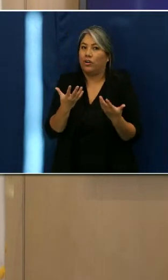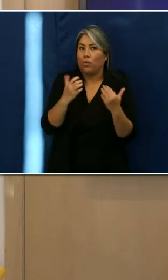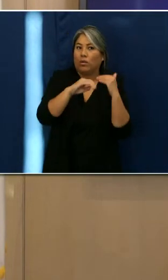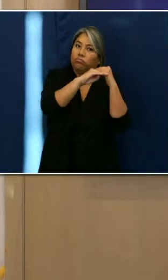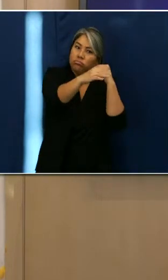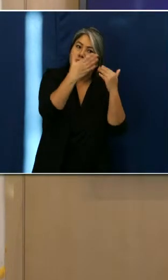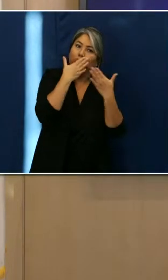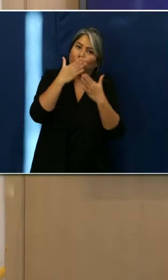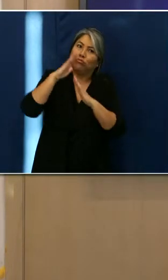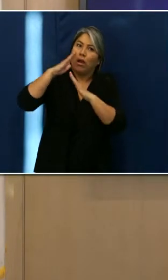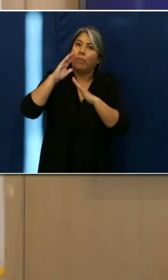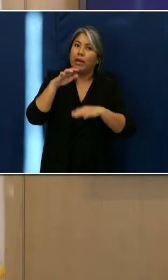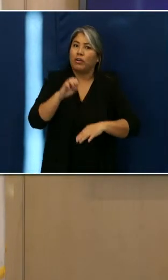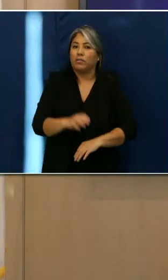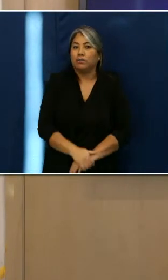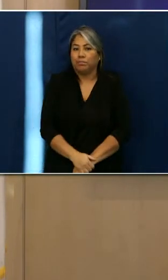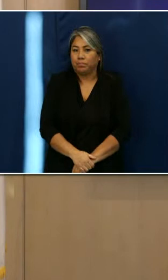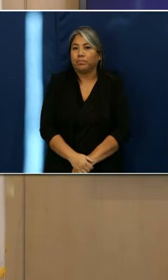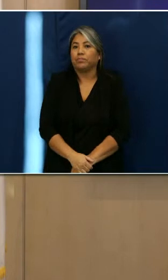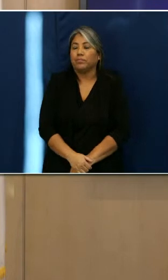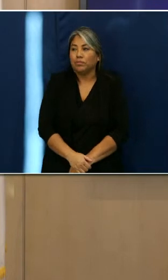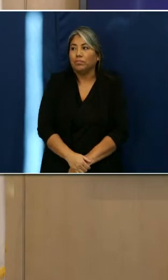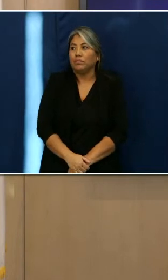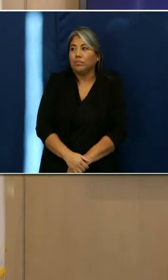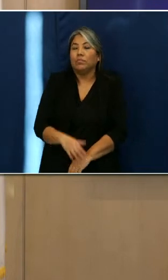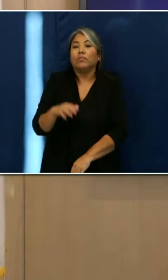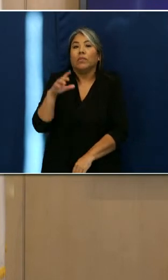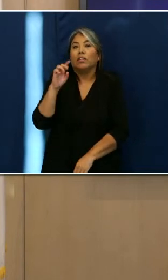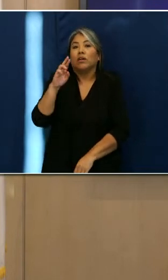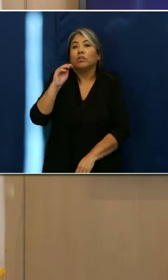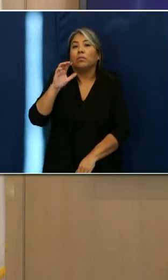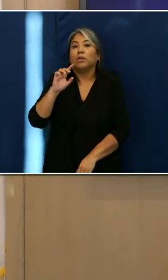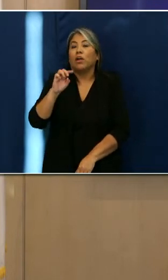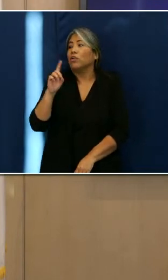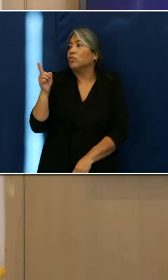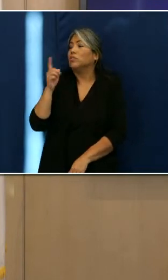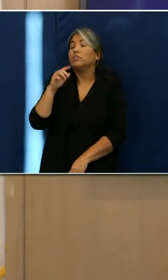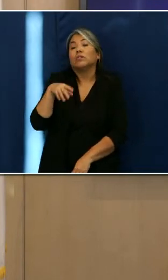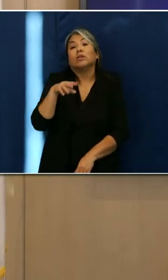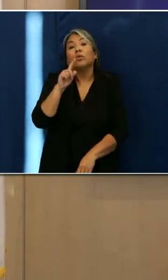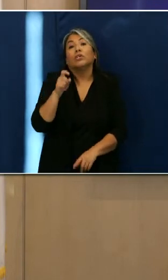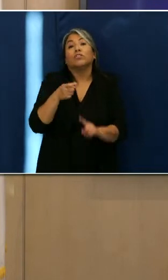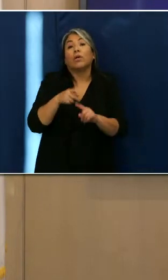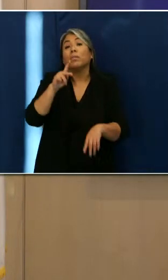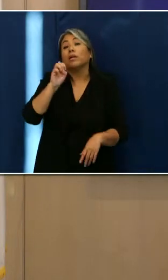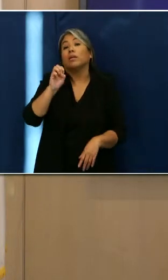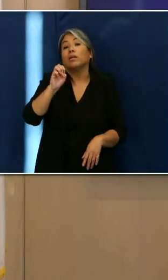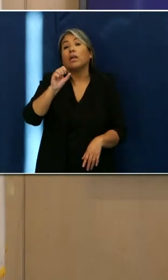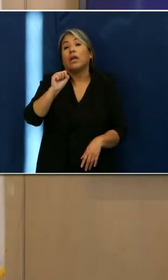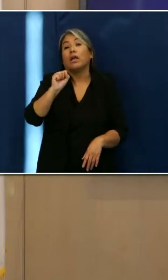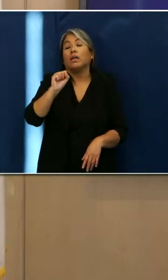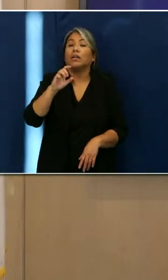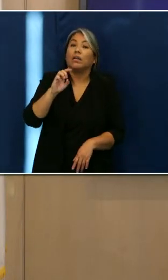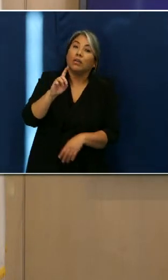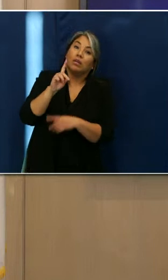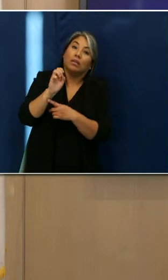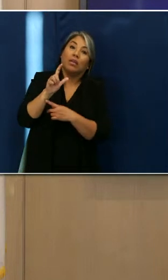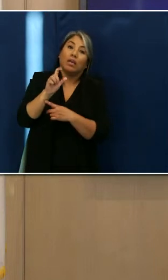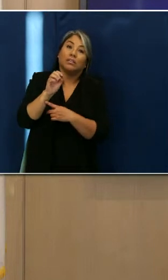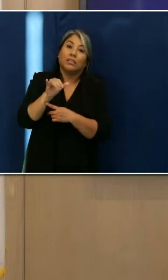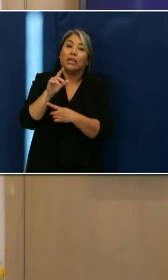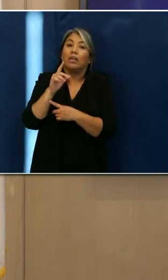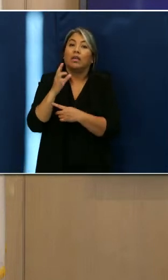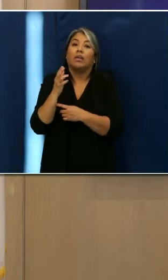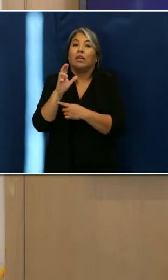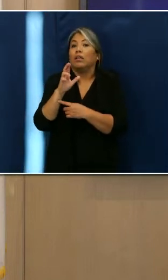Thank you. Okay, and Dr. McDonald, this question is from Kelsey Christensen with Fox 5.